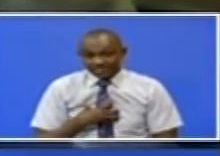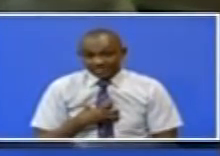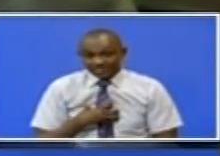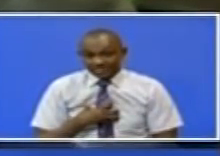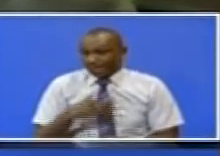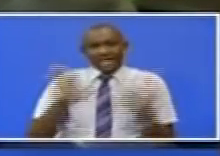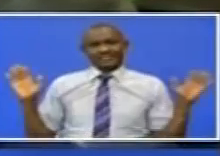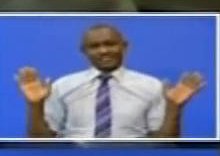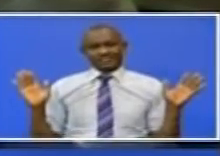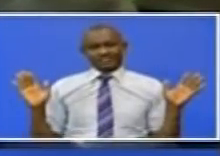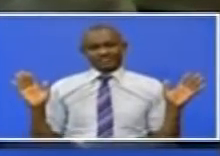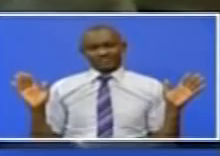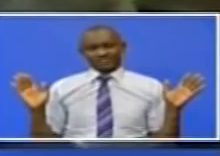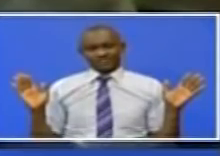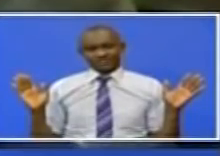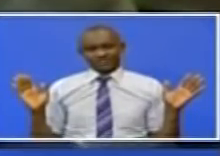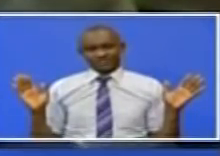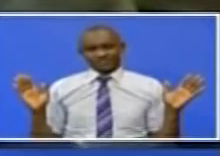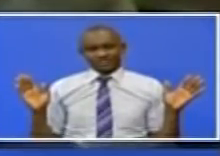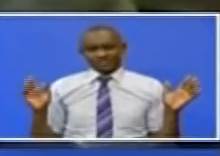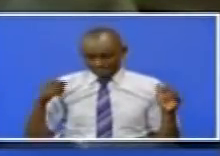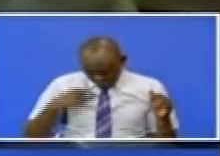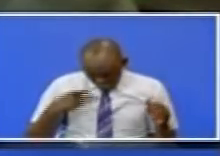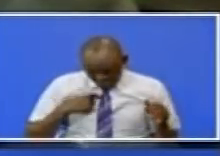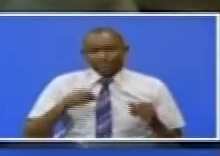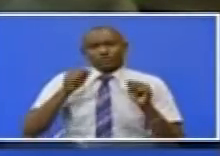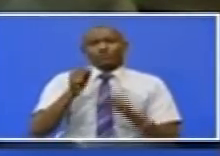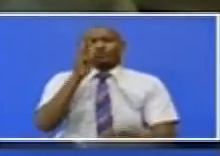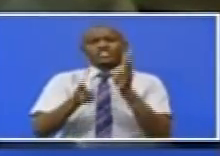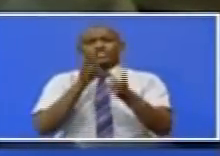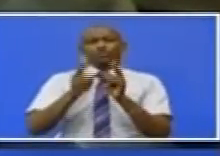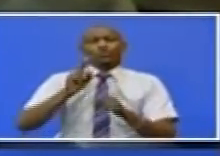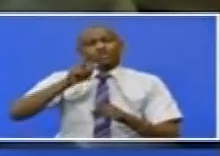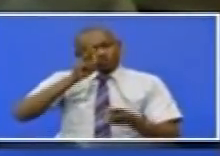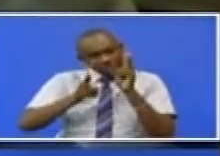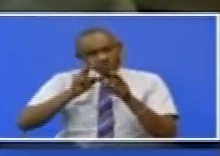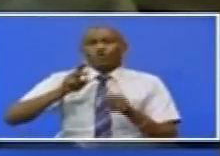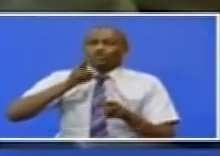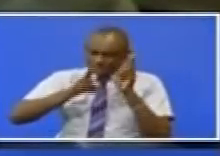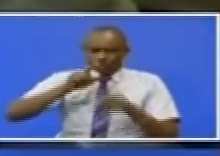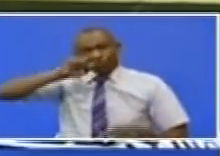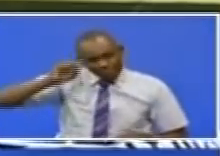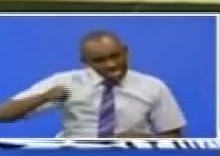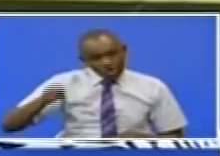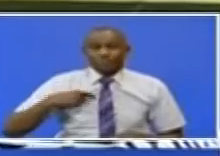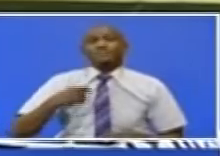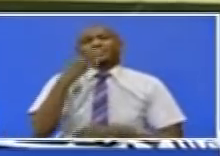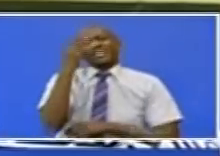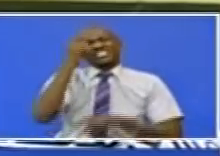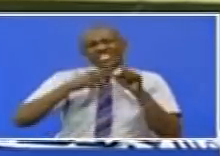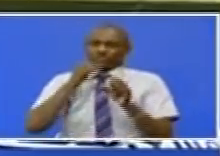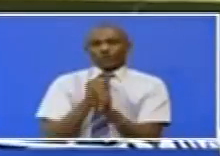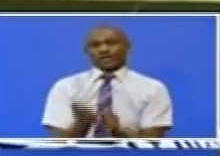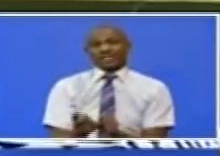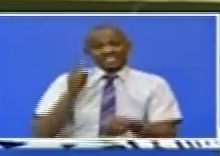And that is all which I am worth after 30 years on the bench. When